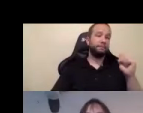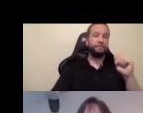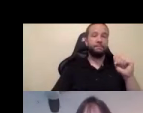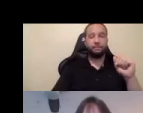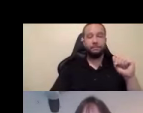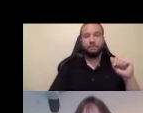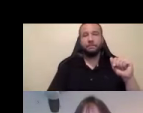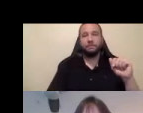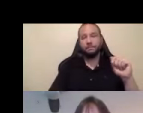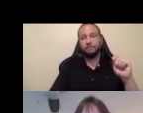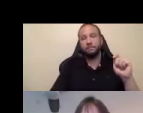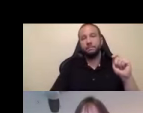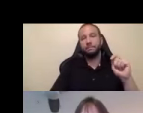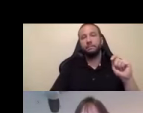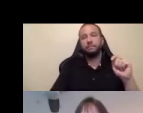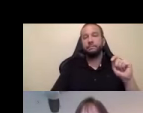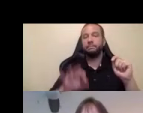Thanks a lot, Drew.